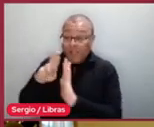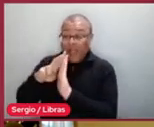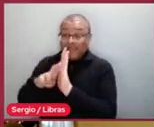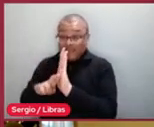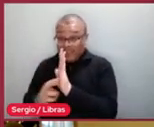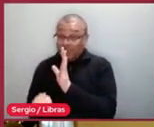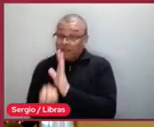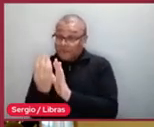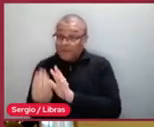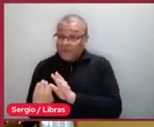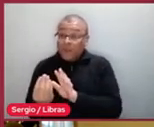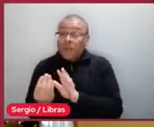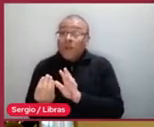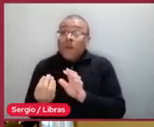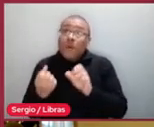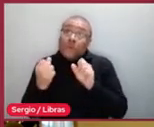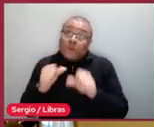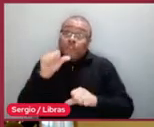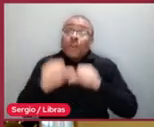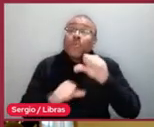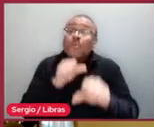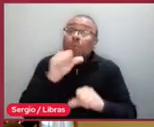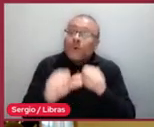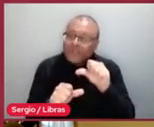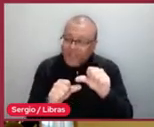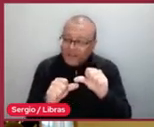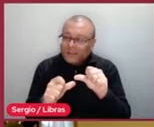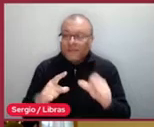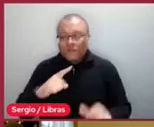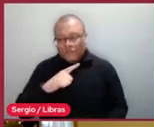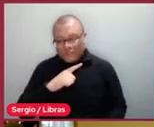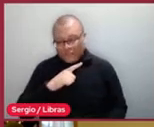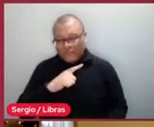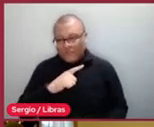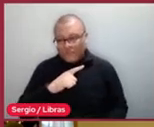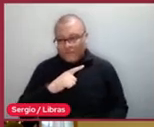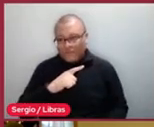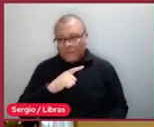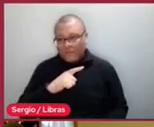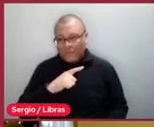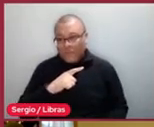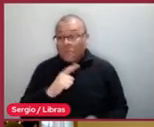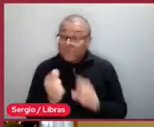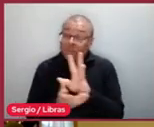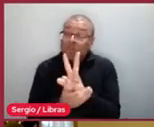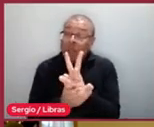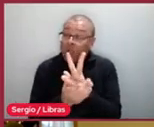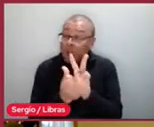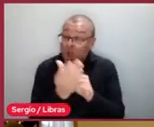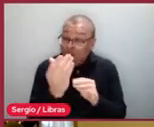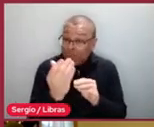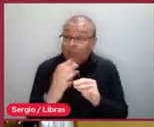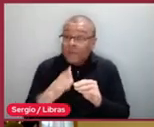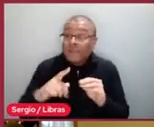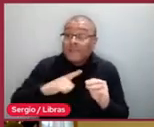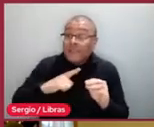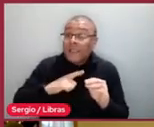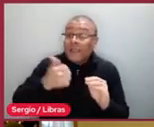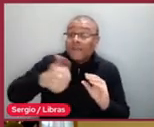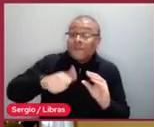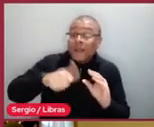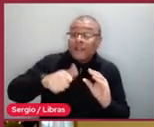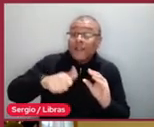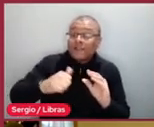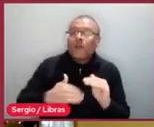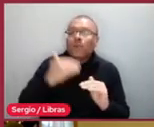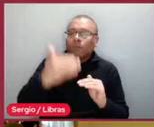not getting the same roles that this base validator have. It's a copy, and I can add validations to this derive.